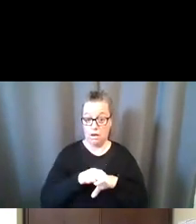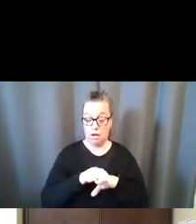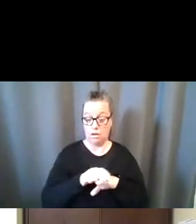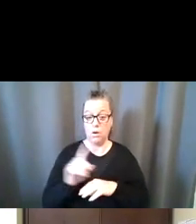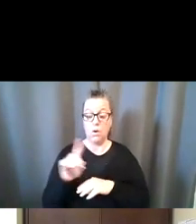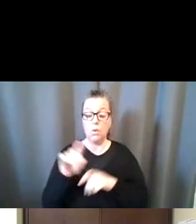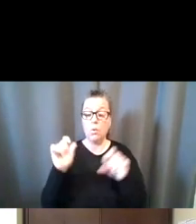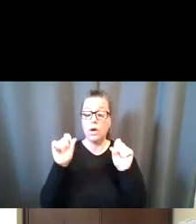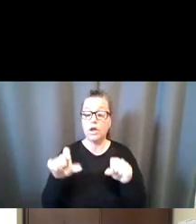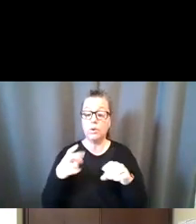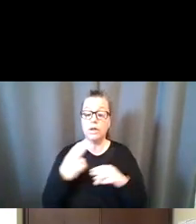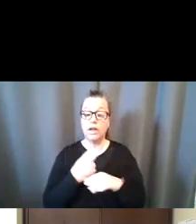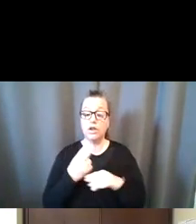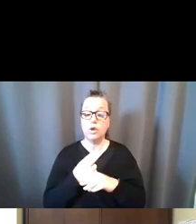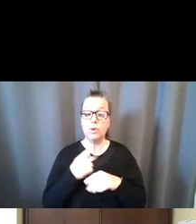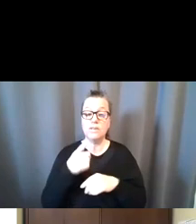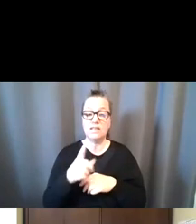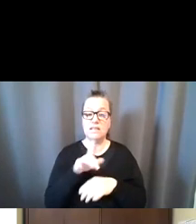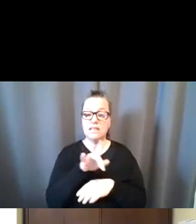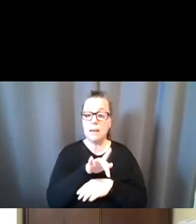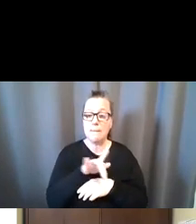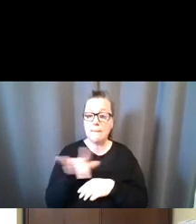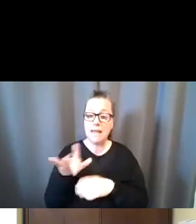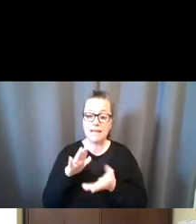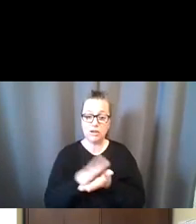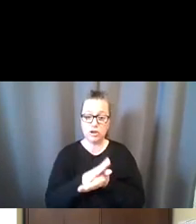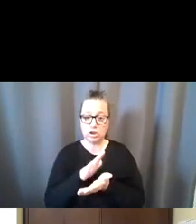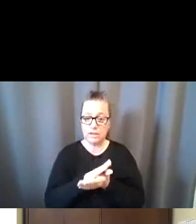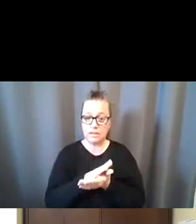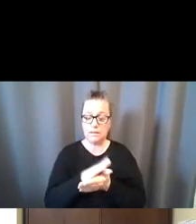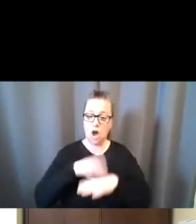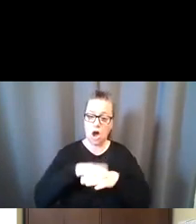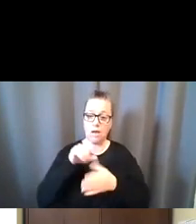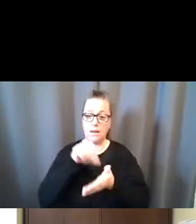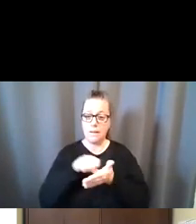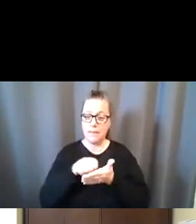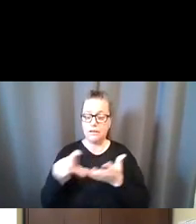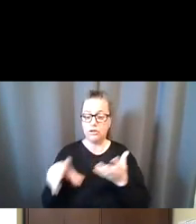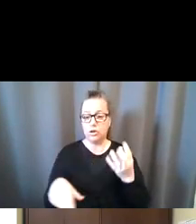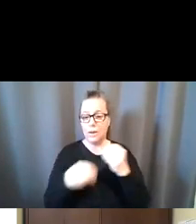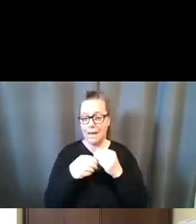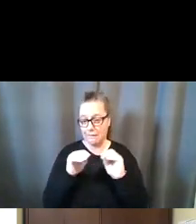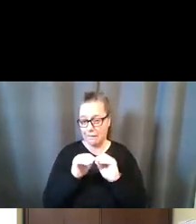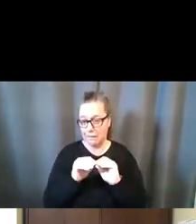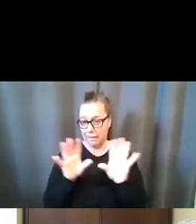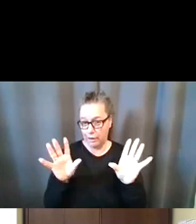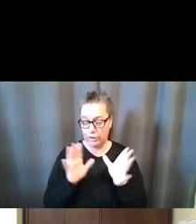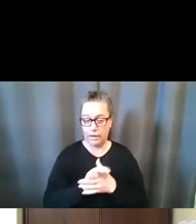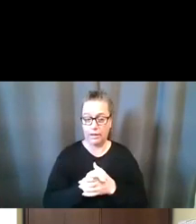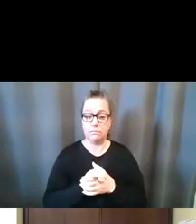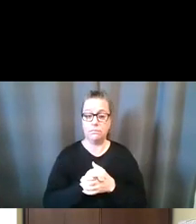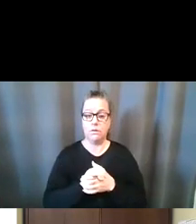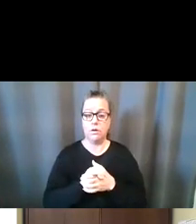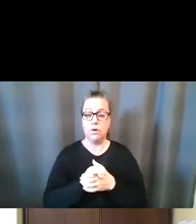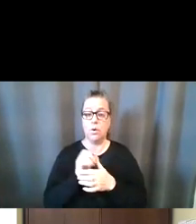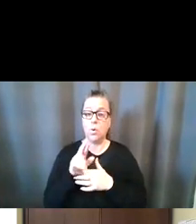could use this blank sheet on a page exercise to add clarity, where you can take the